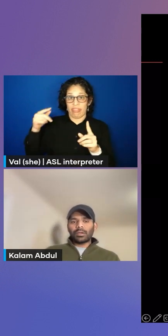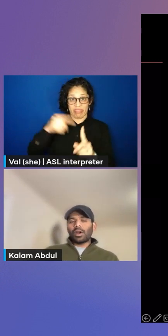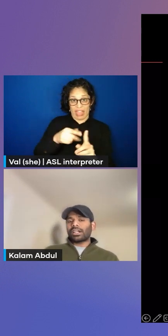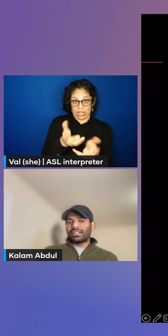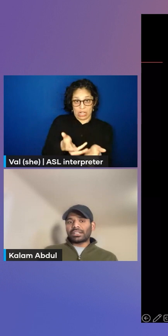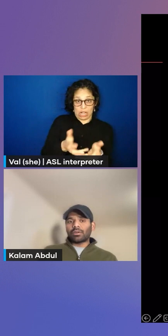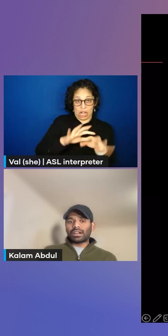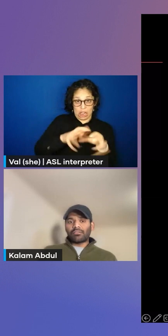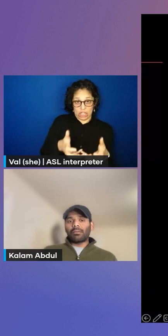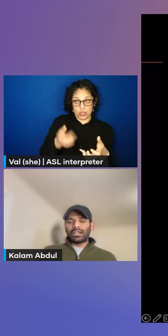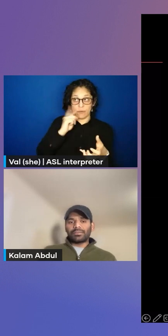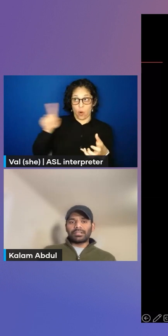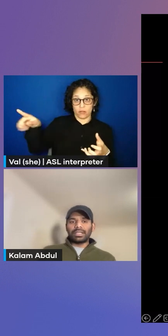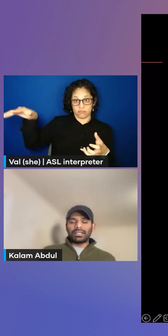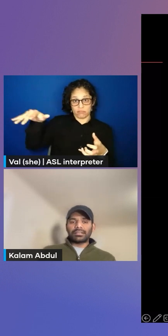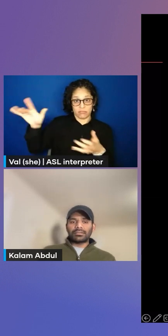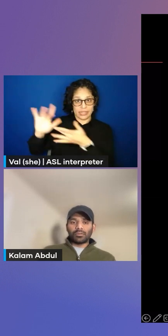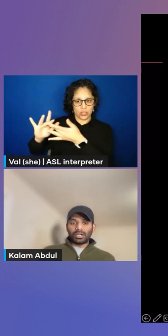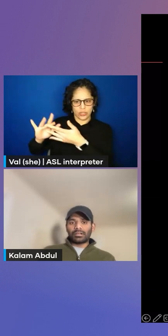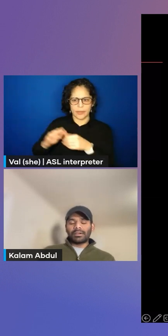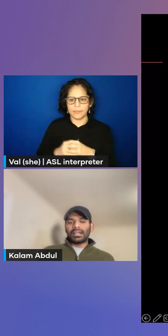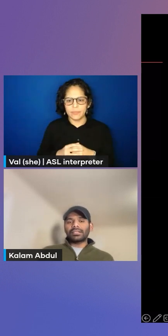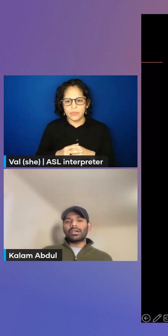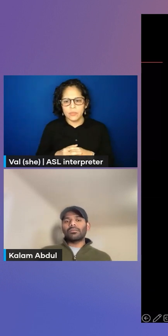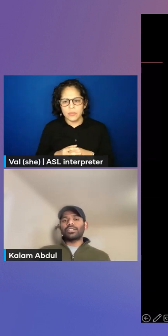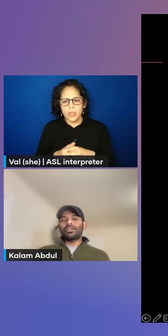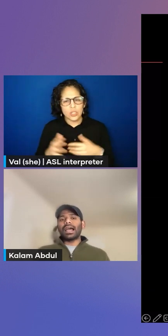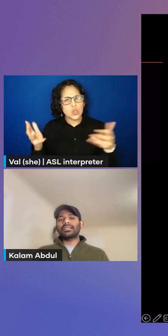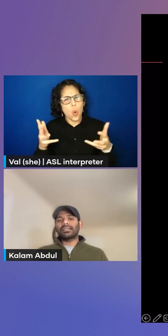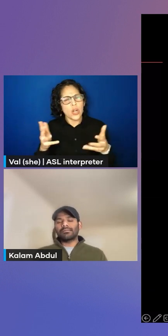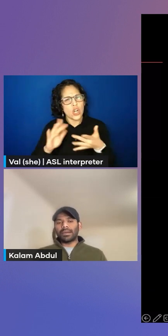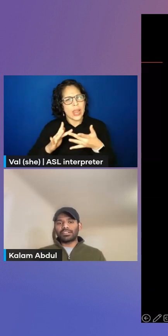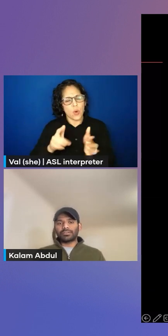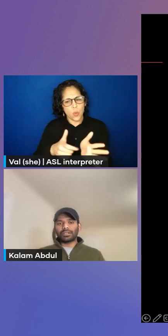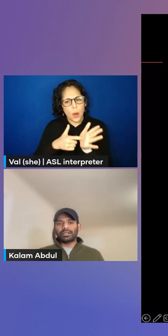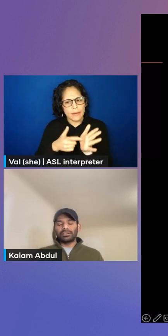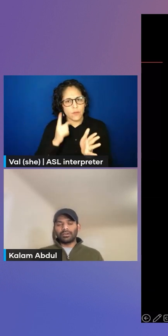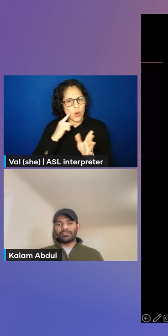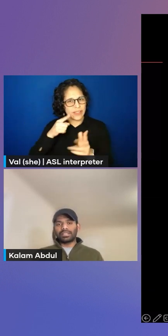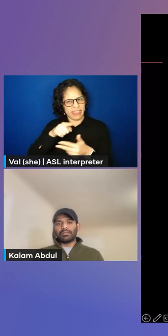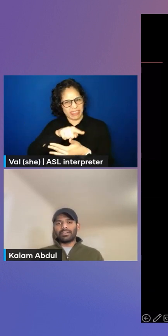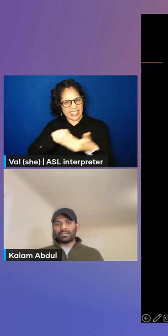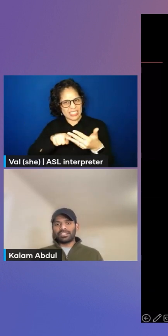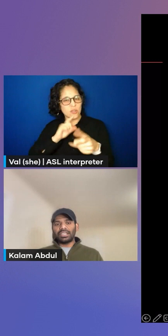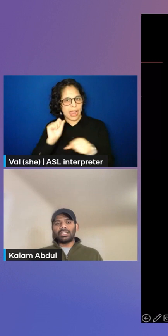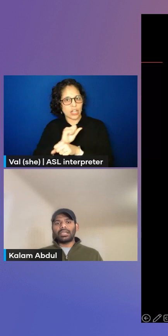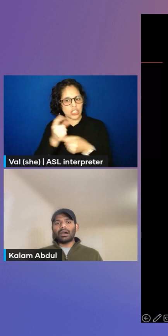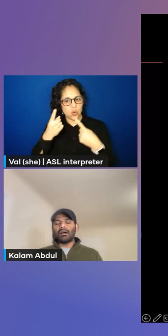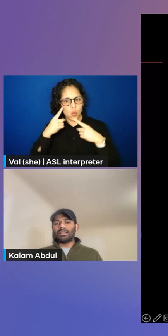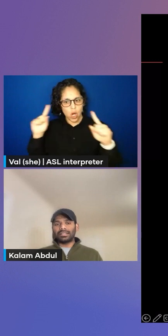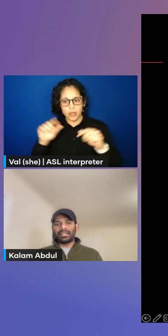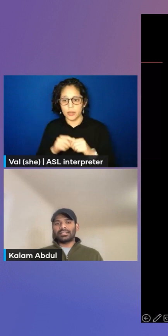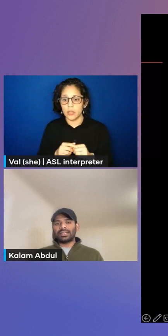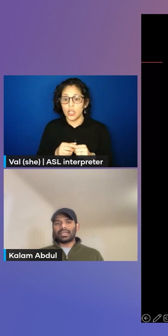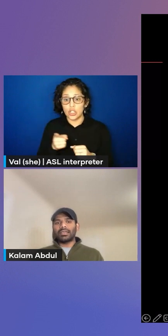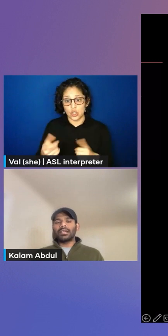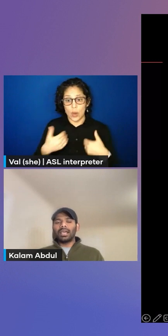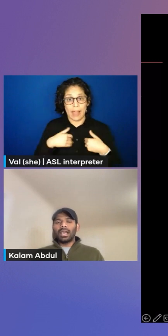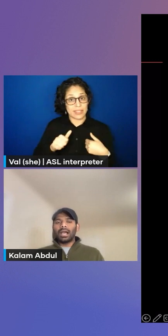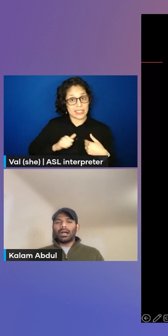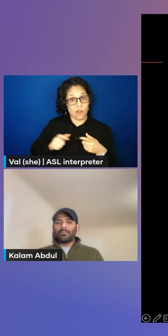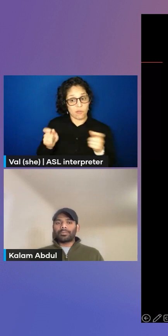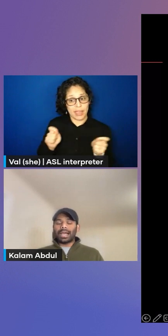So what are the network requirements for this to work, right? So when you have the self-managed worker node within the VPC, all it needs is